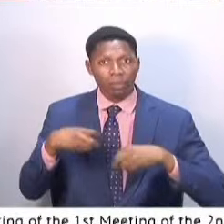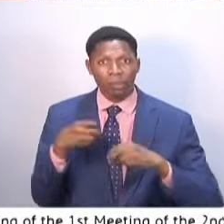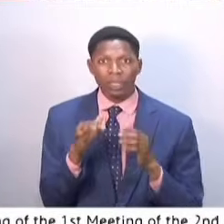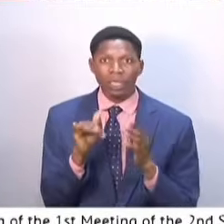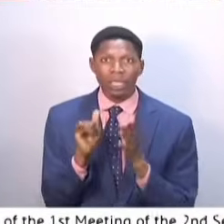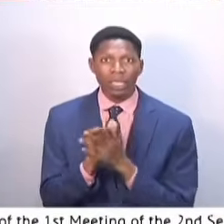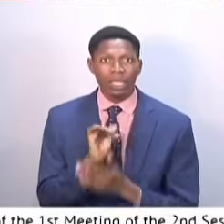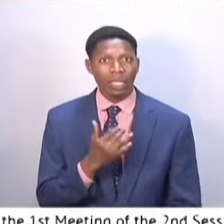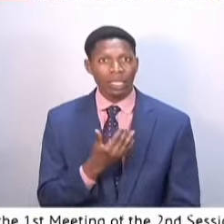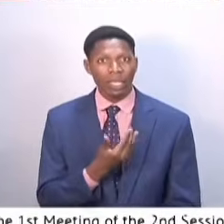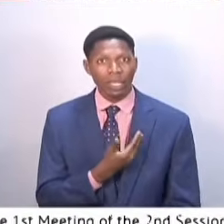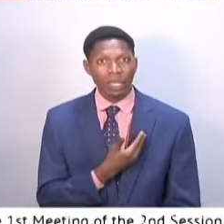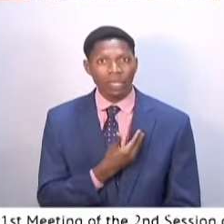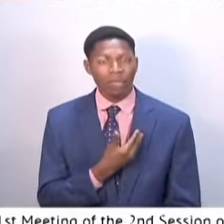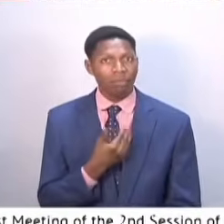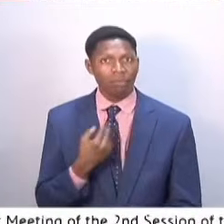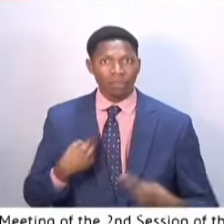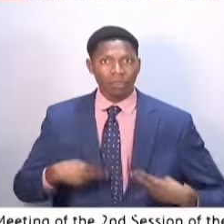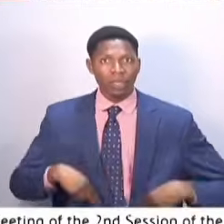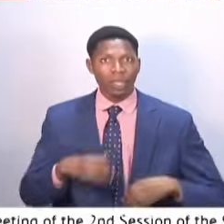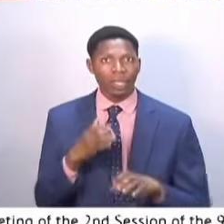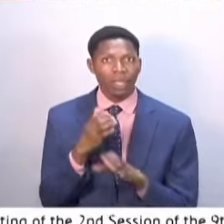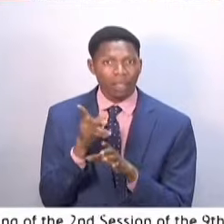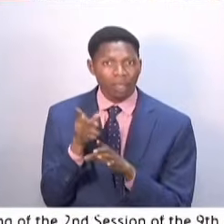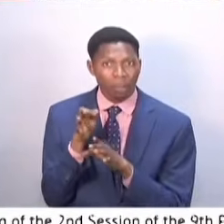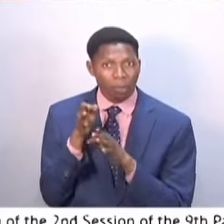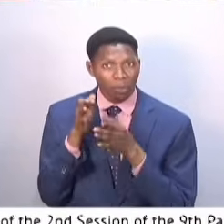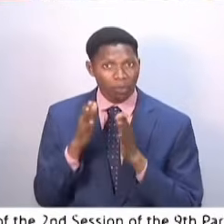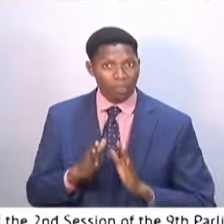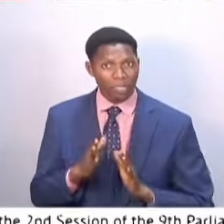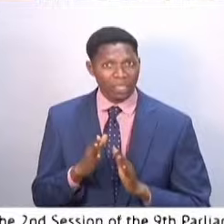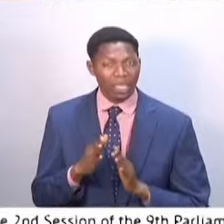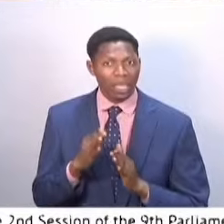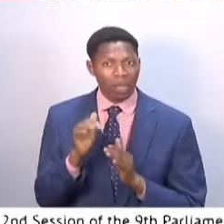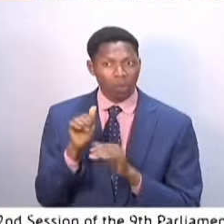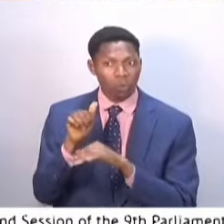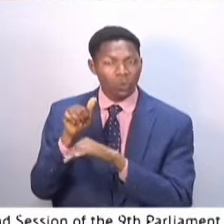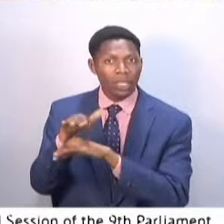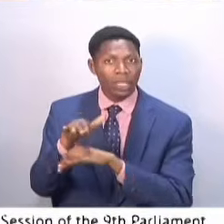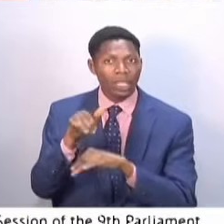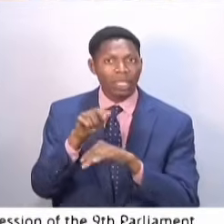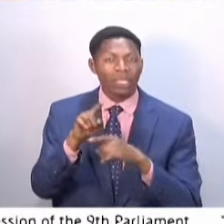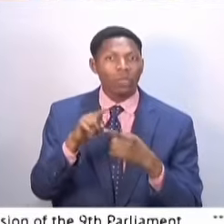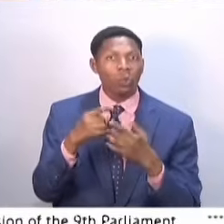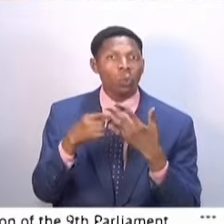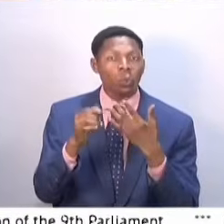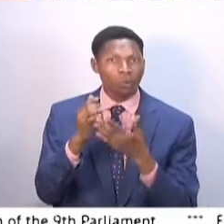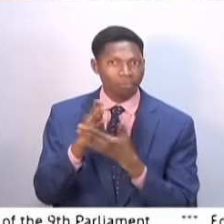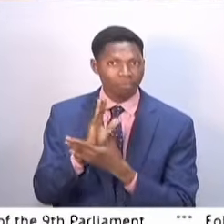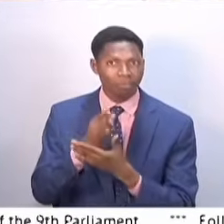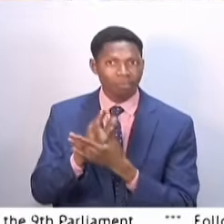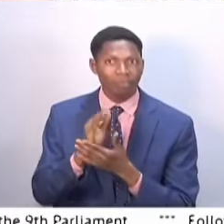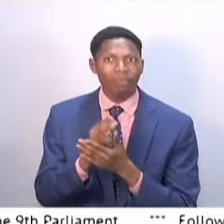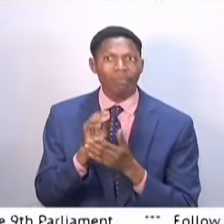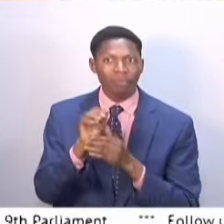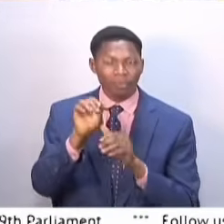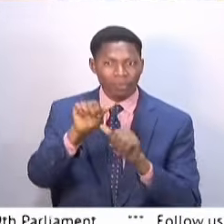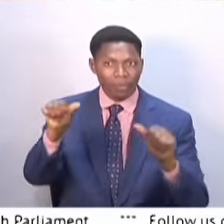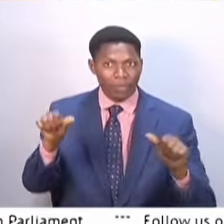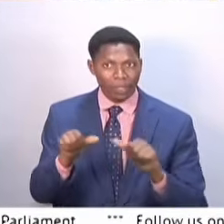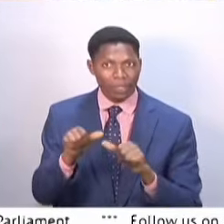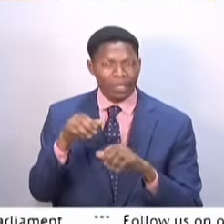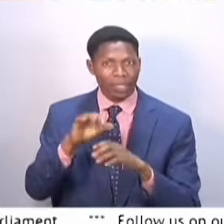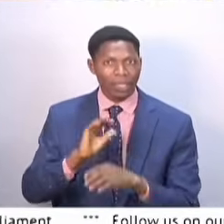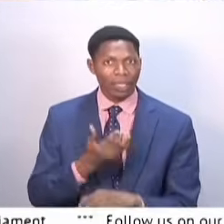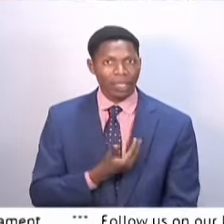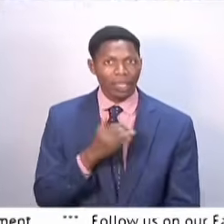where our healthcare professionals are posted to the right places of our country for them to be able